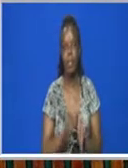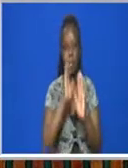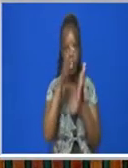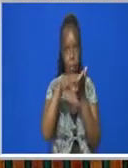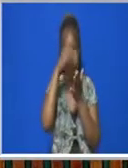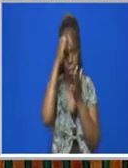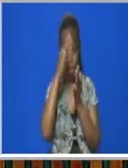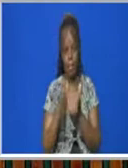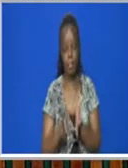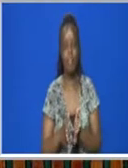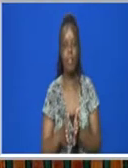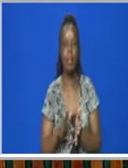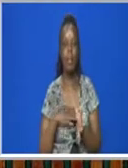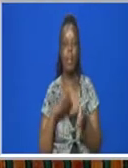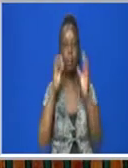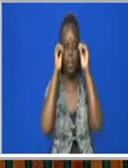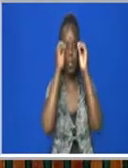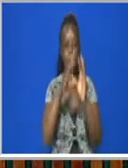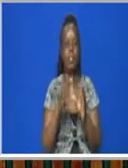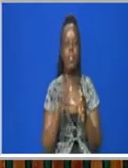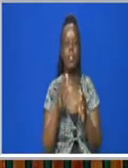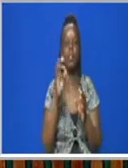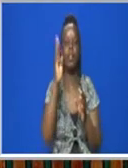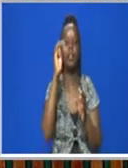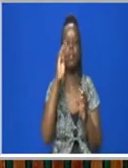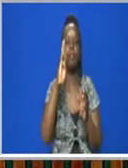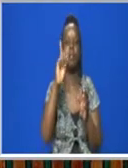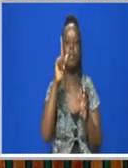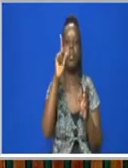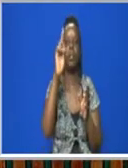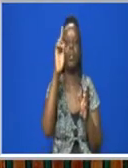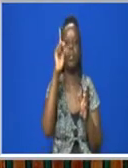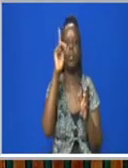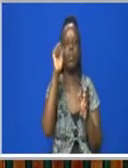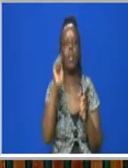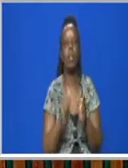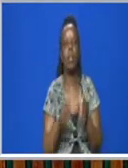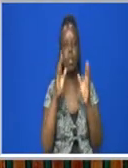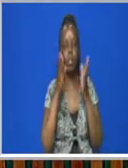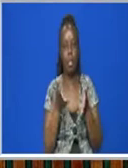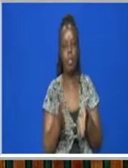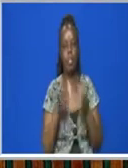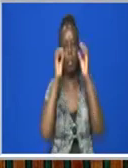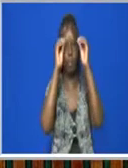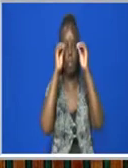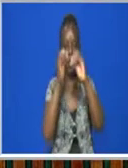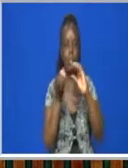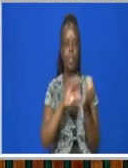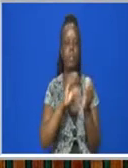Hello learners, I am teacher Thaddeus Baluka, and today I'm teaching you chemistry form